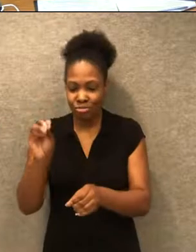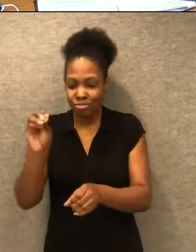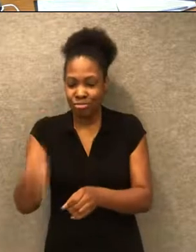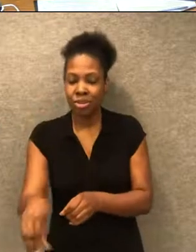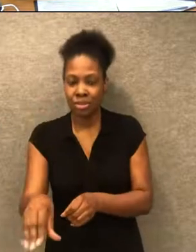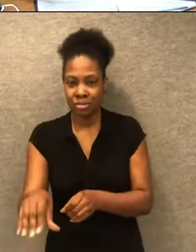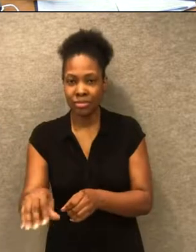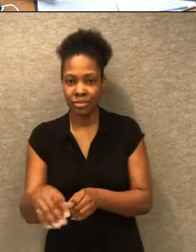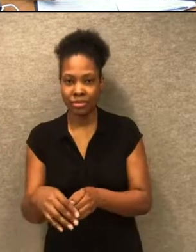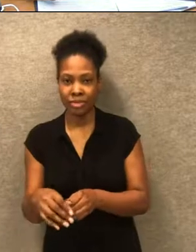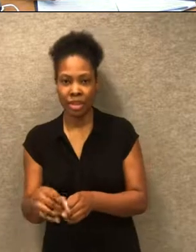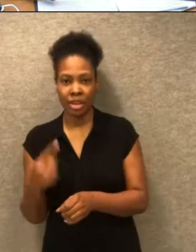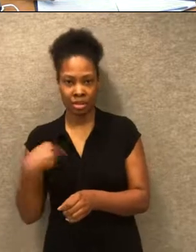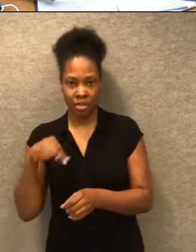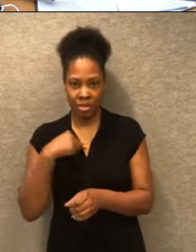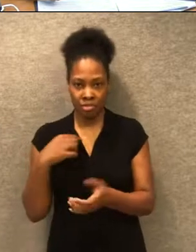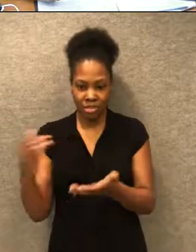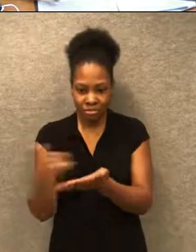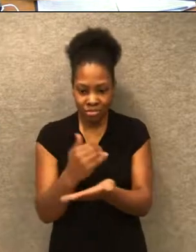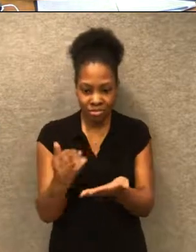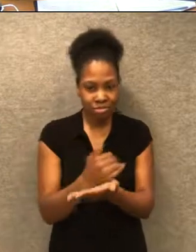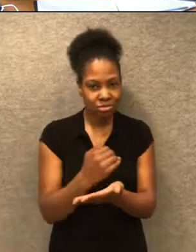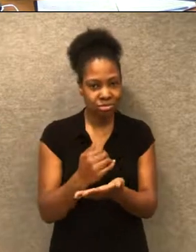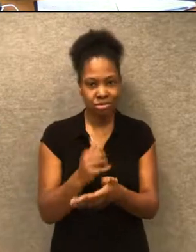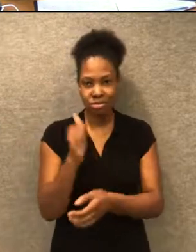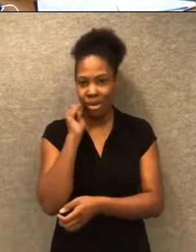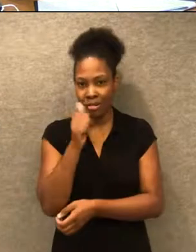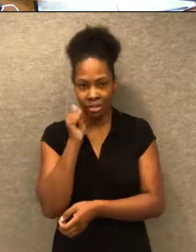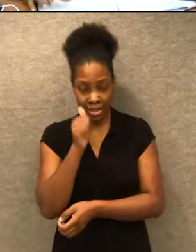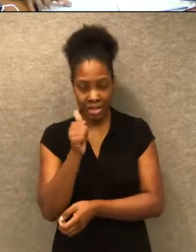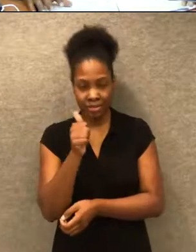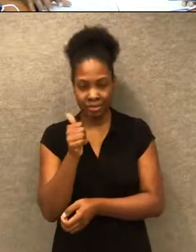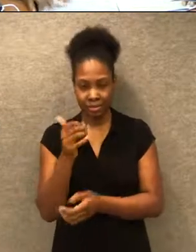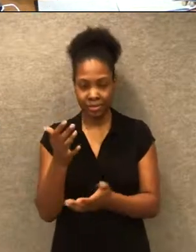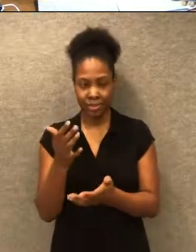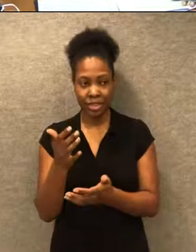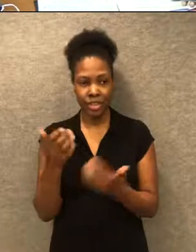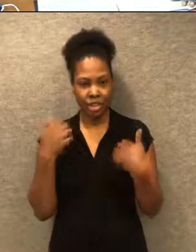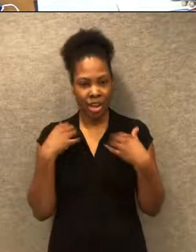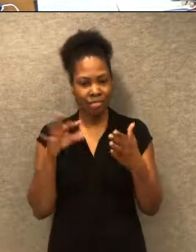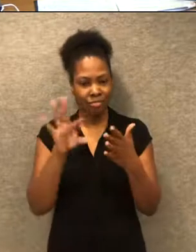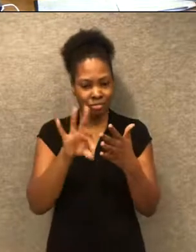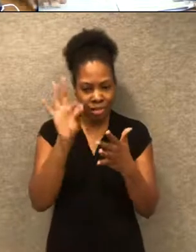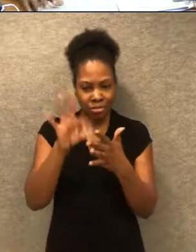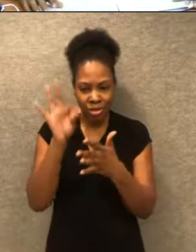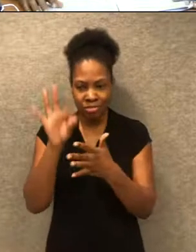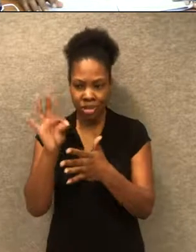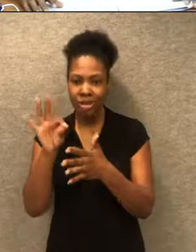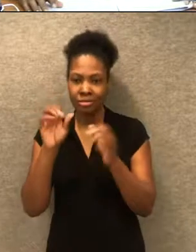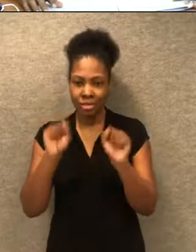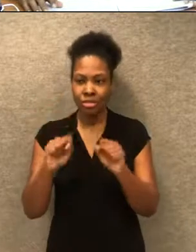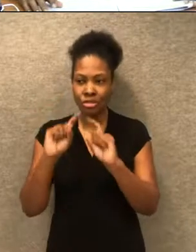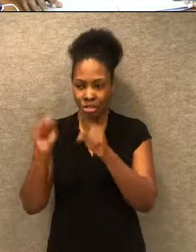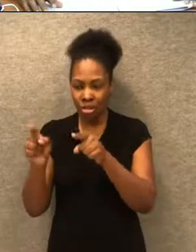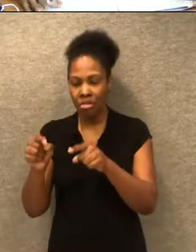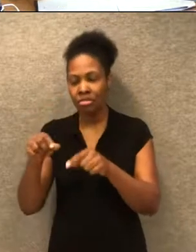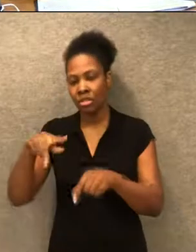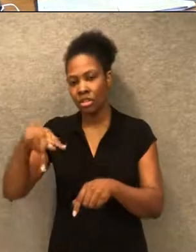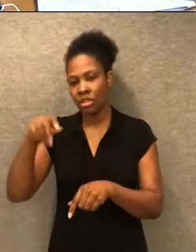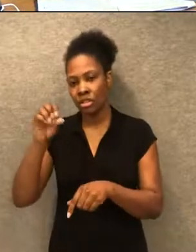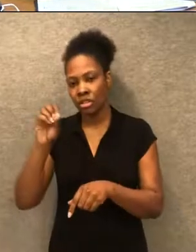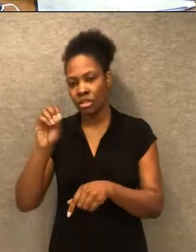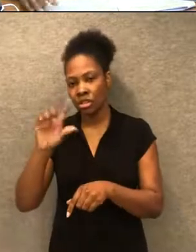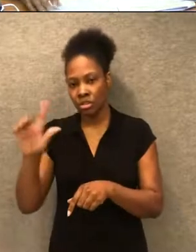the ballots up daily. So again, he has an option. Yes, he's going to be able to go to one of the voting